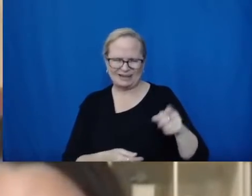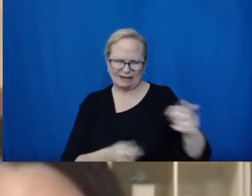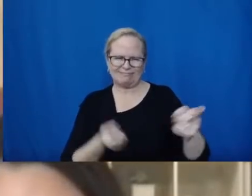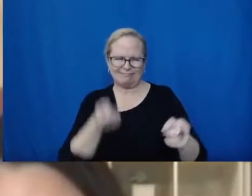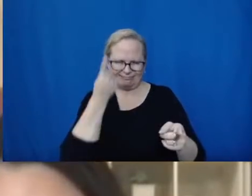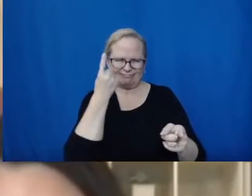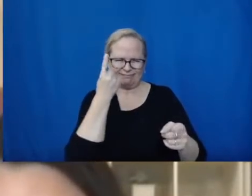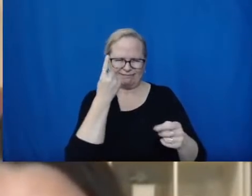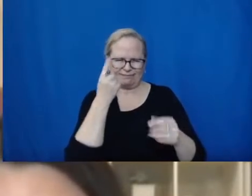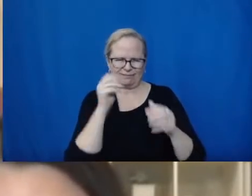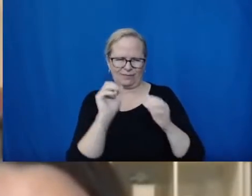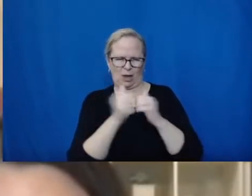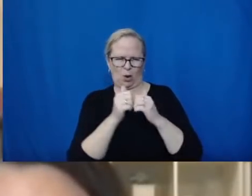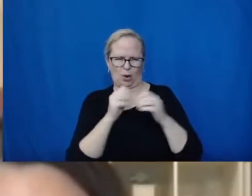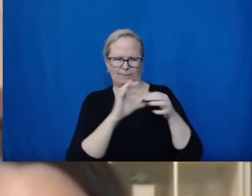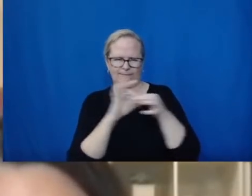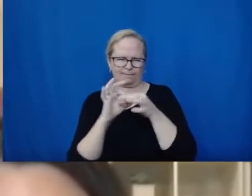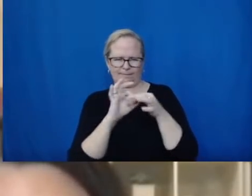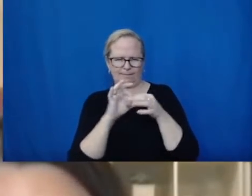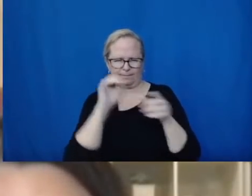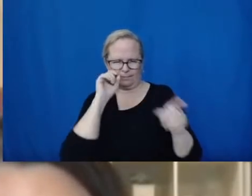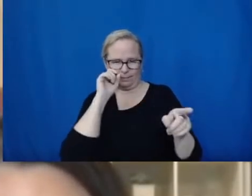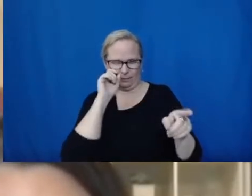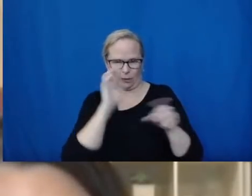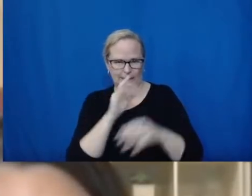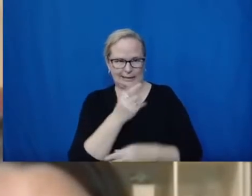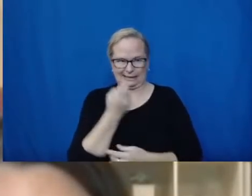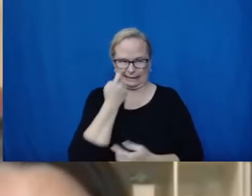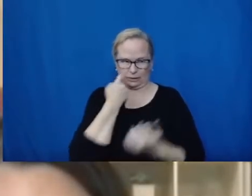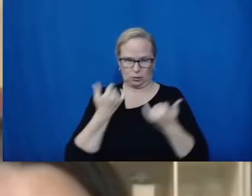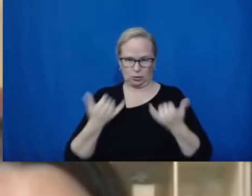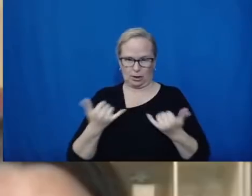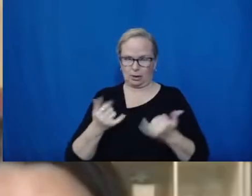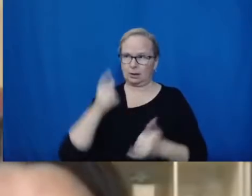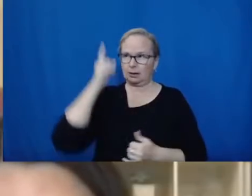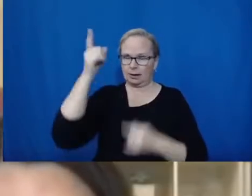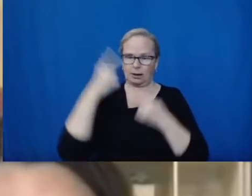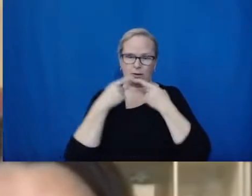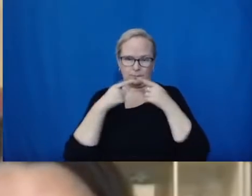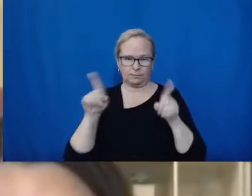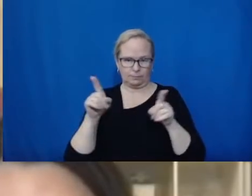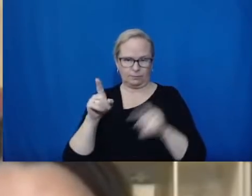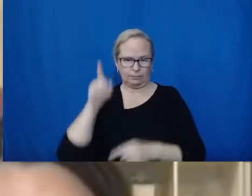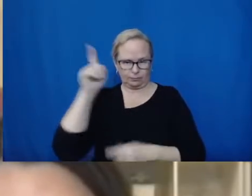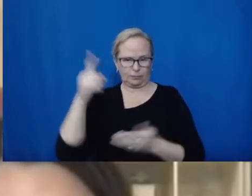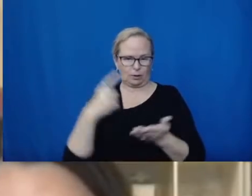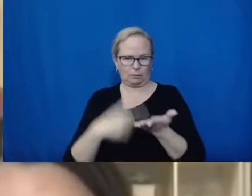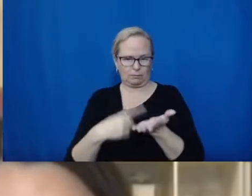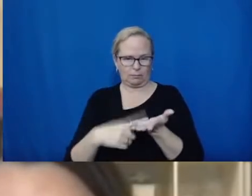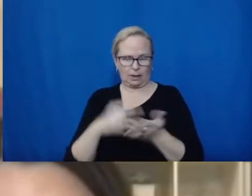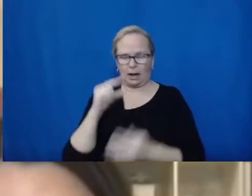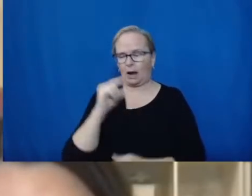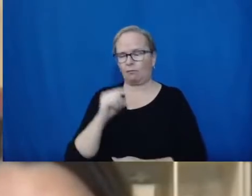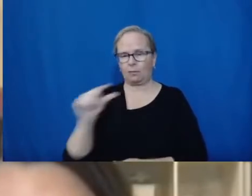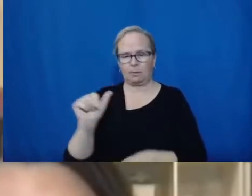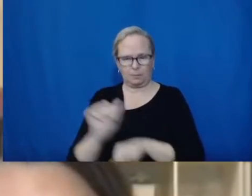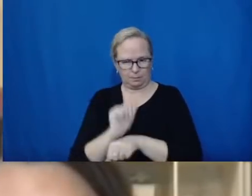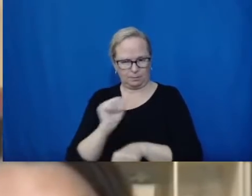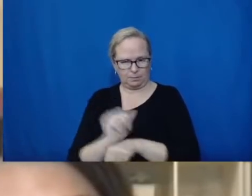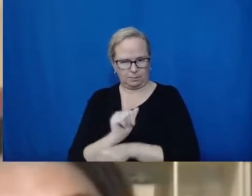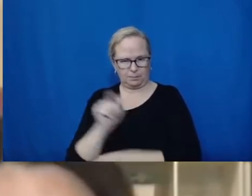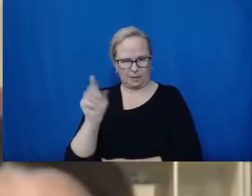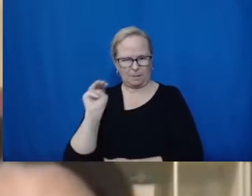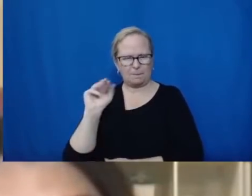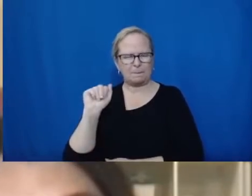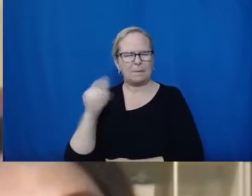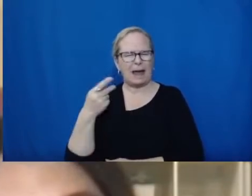well. I know this just happened today, but since they did talk about the fact that the government of Alberta map was going to